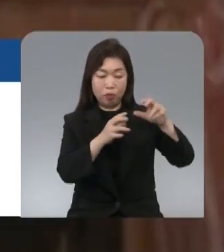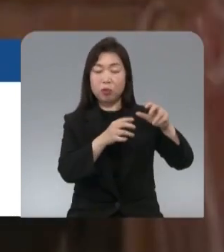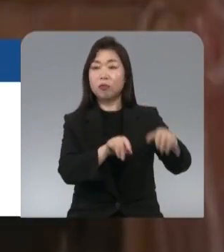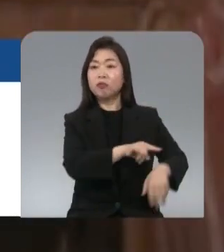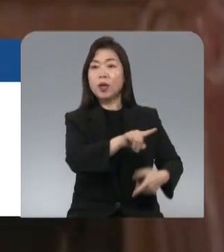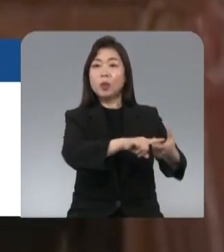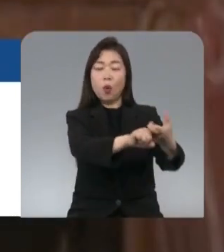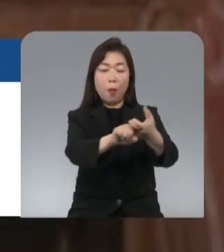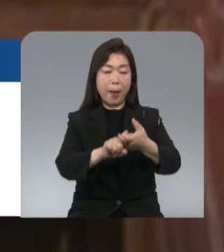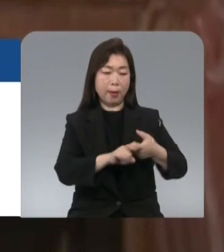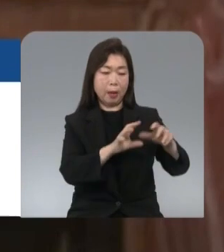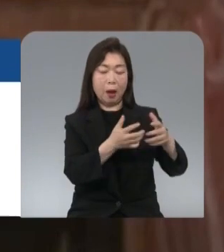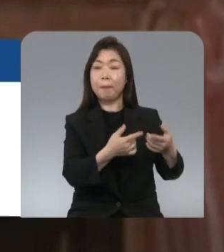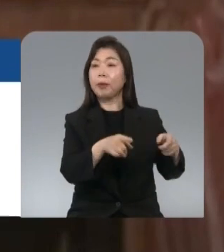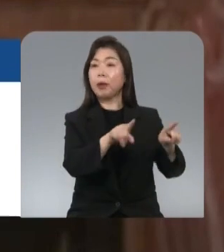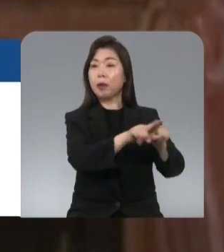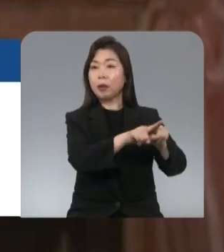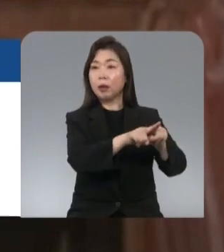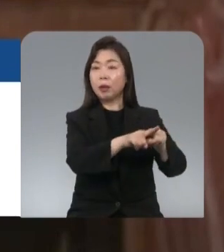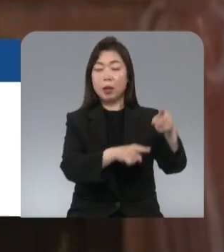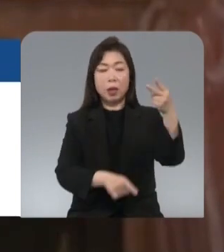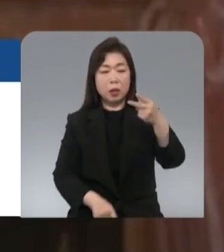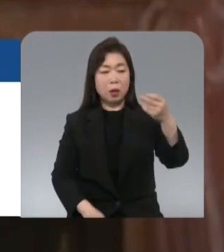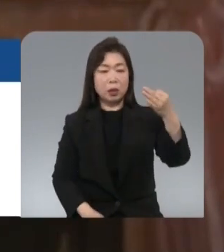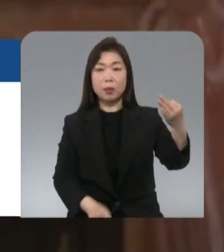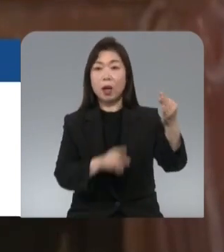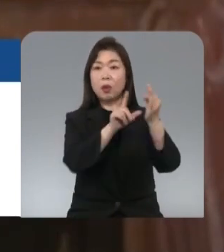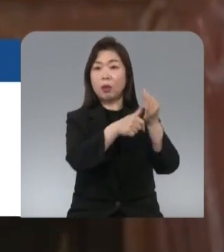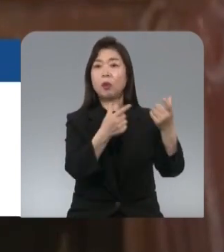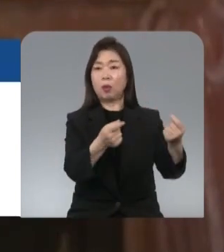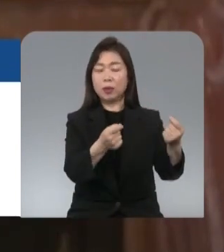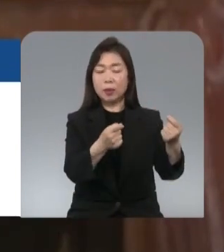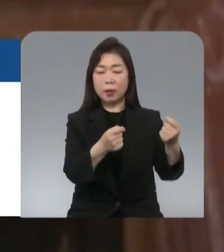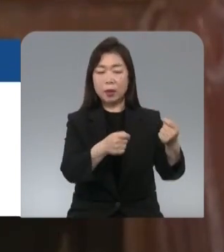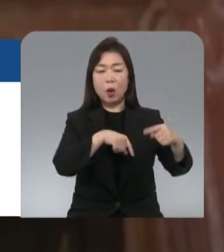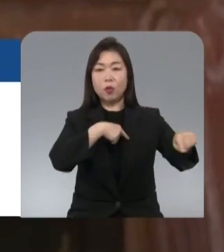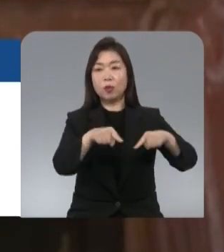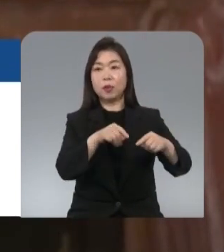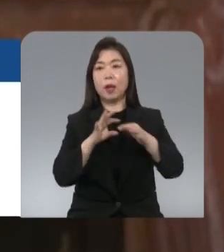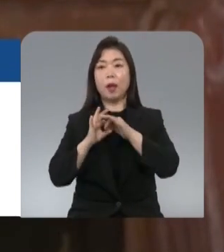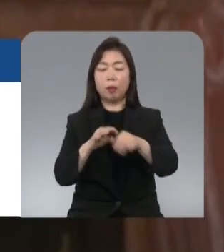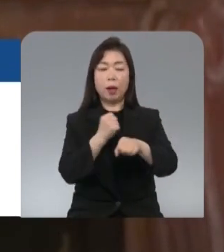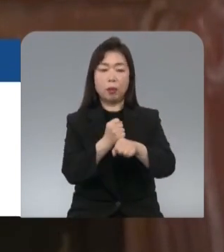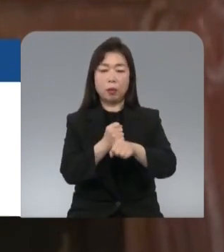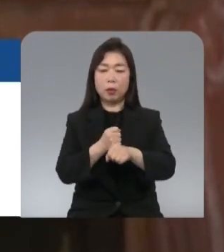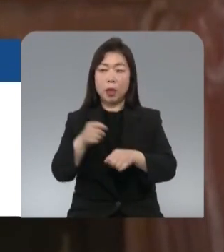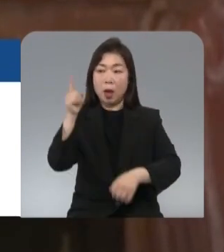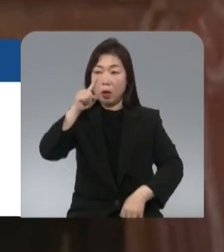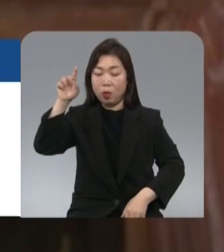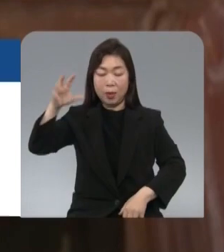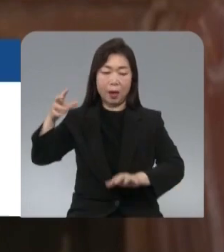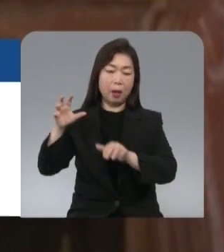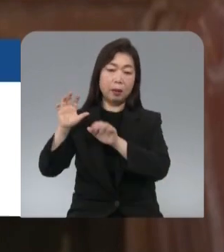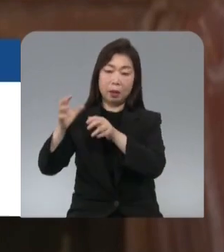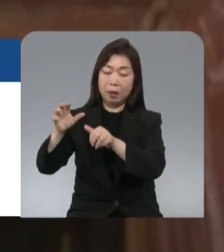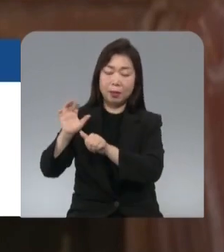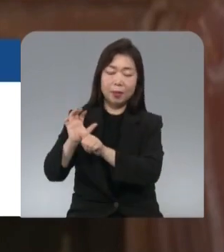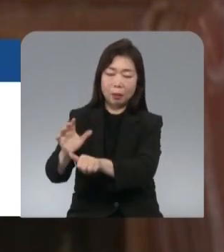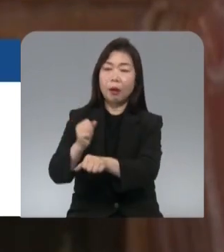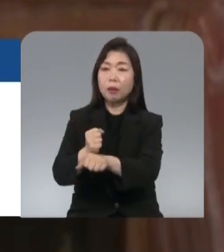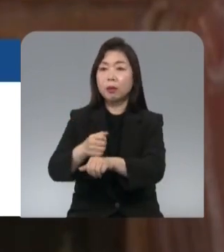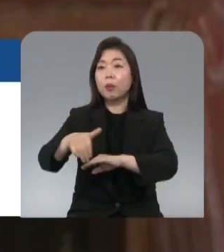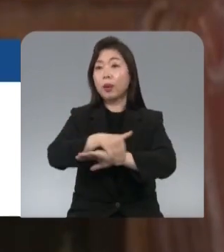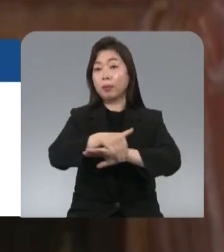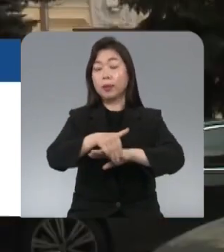to I'm going to begin to impose sanctions in response far beyond the steps we and our allies and